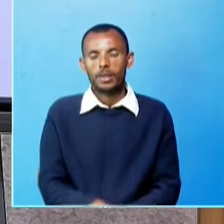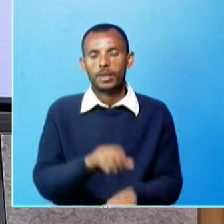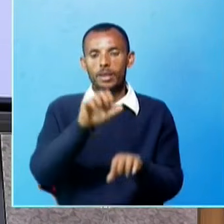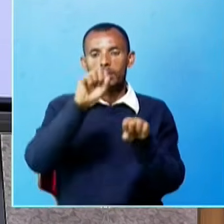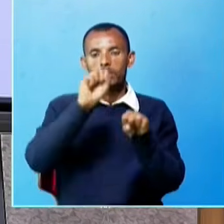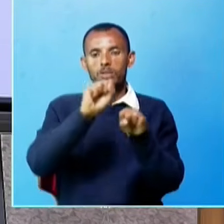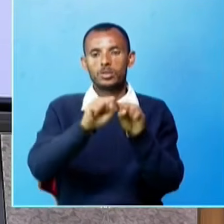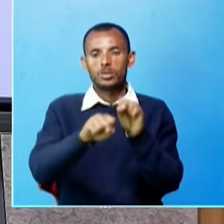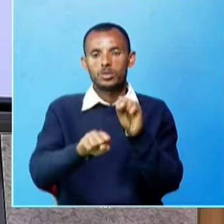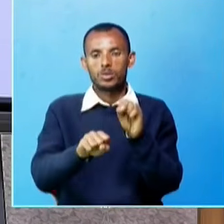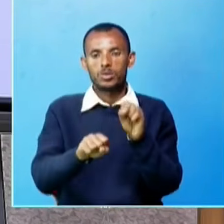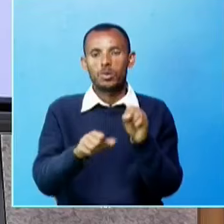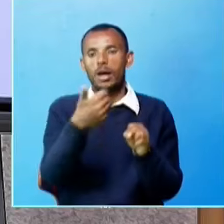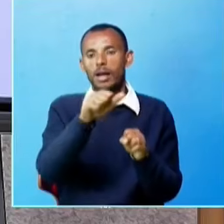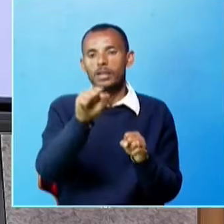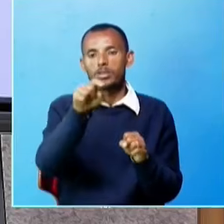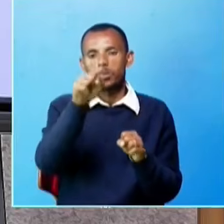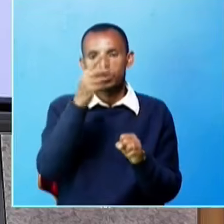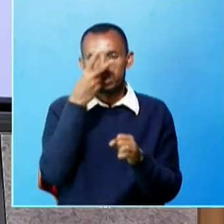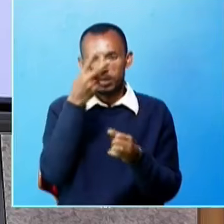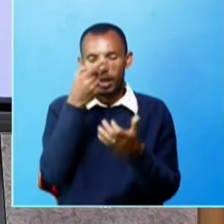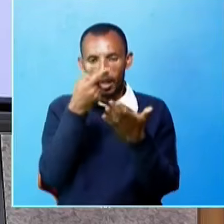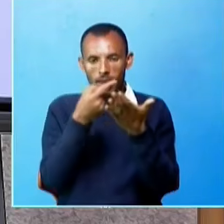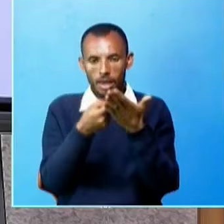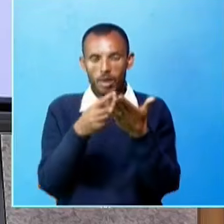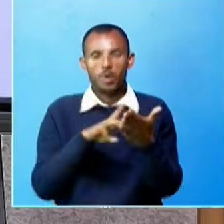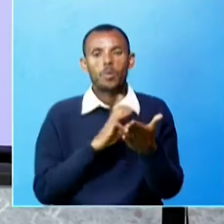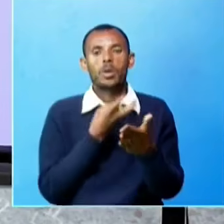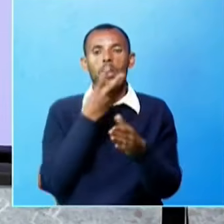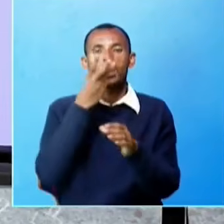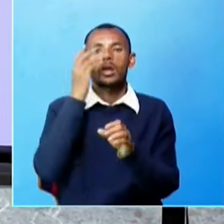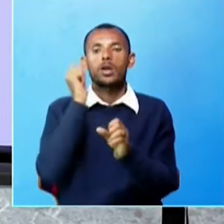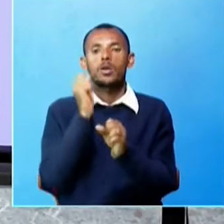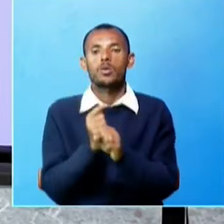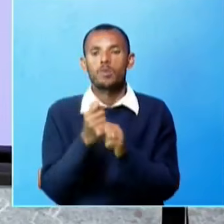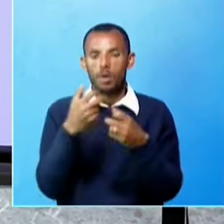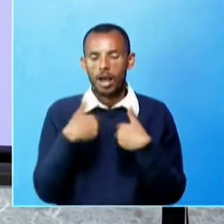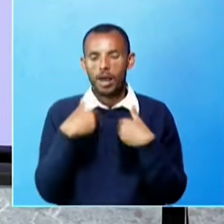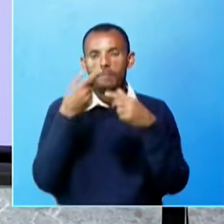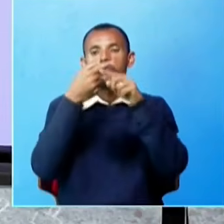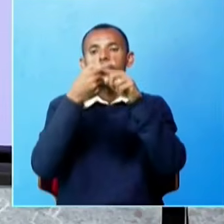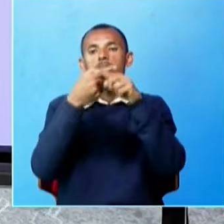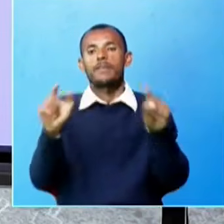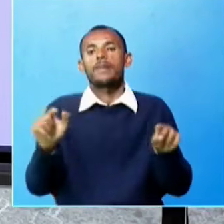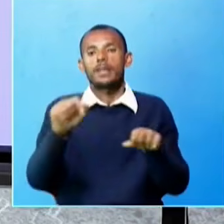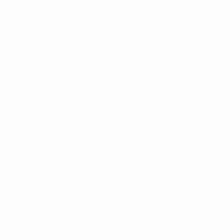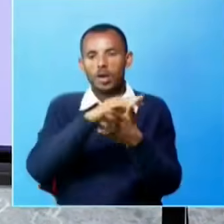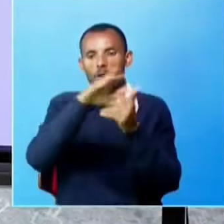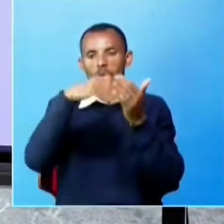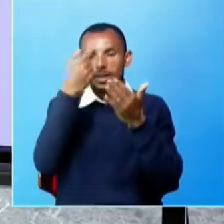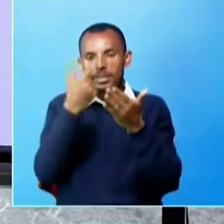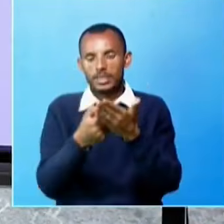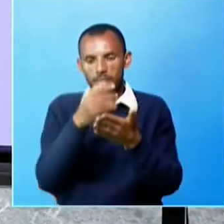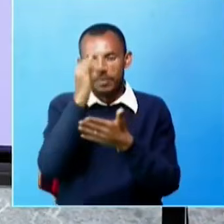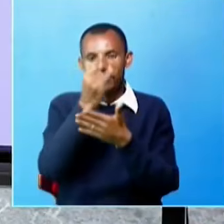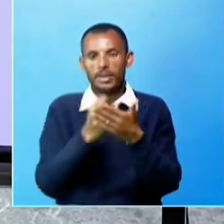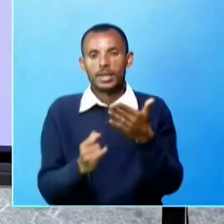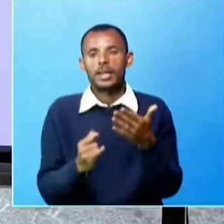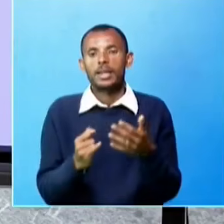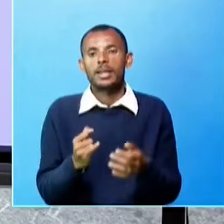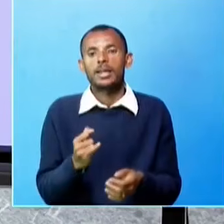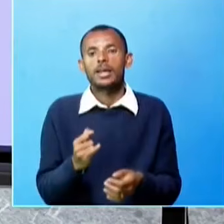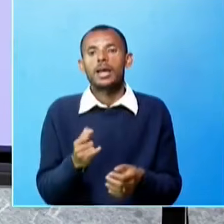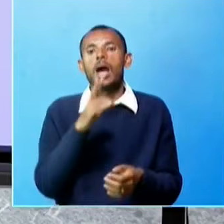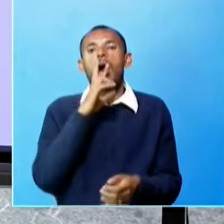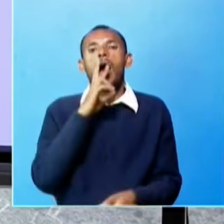So, as you can see here, we do have different solid figures here. All these solid